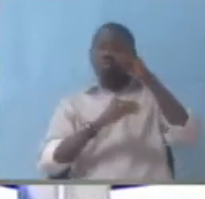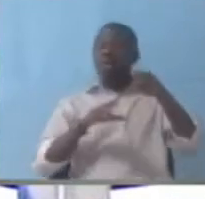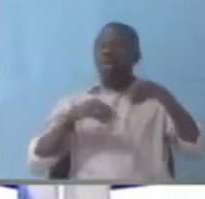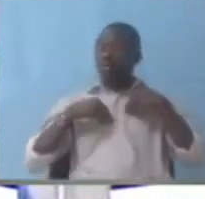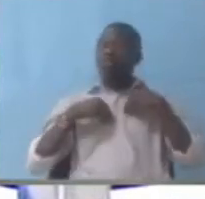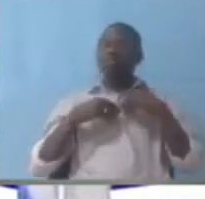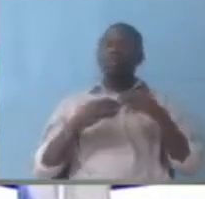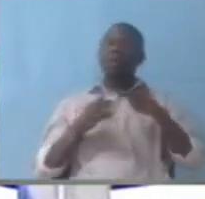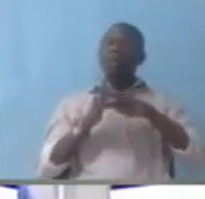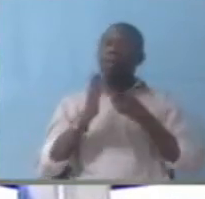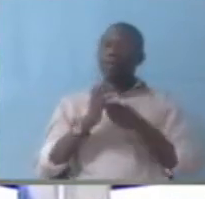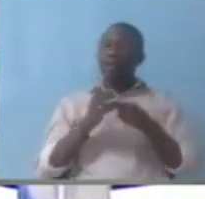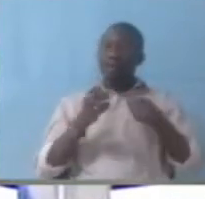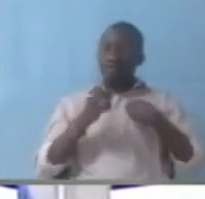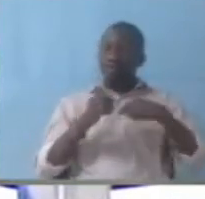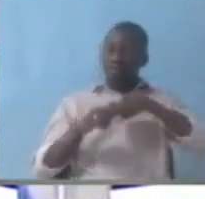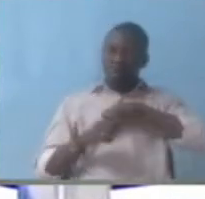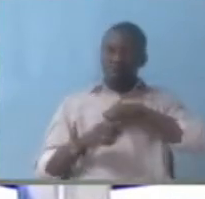supreme. So therefore, in my view,